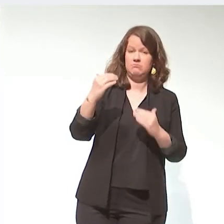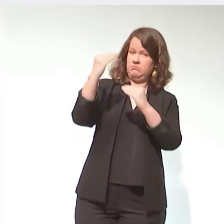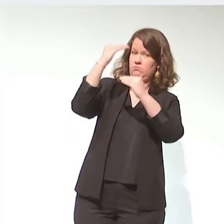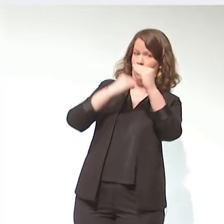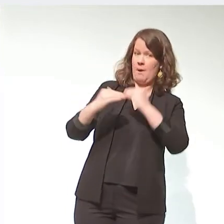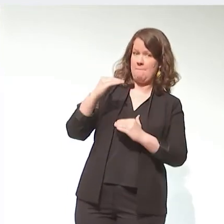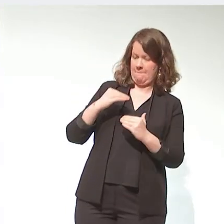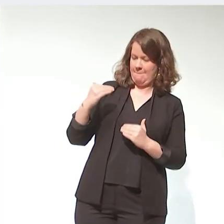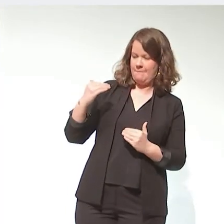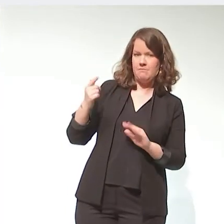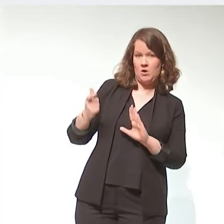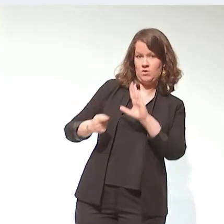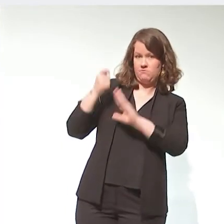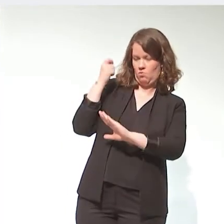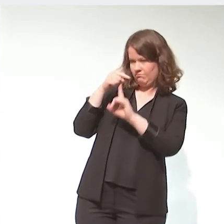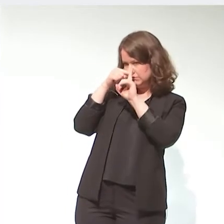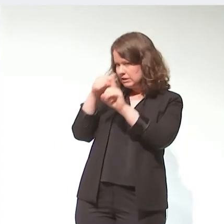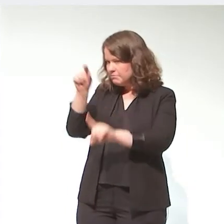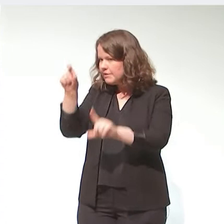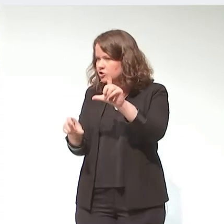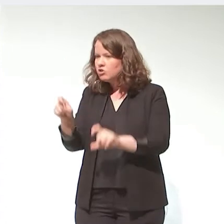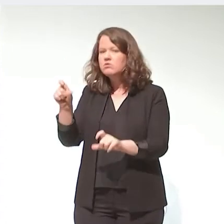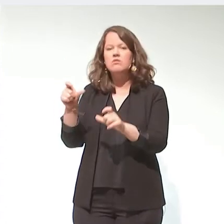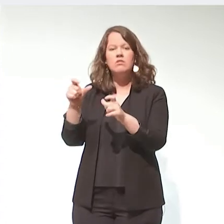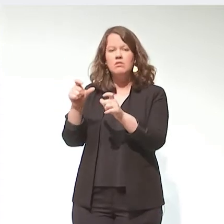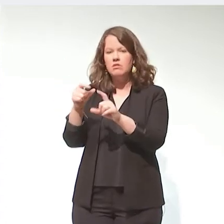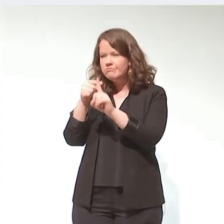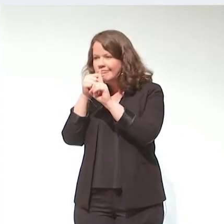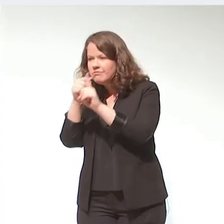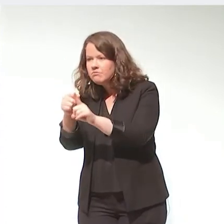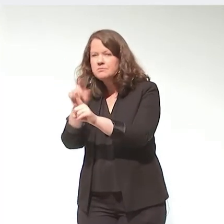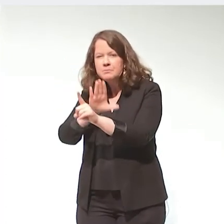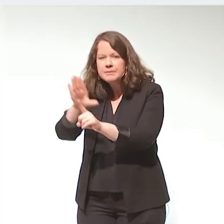can prevent them to access employment.